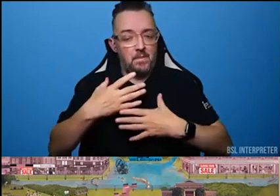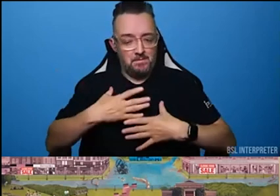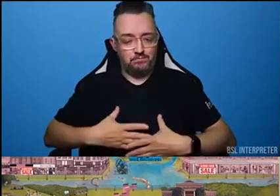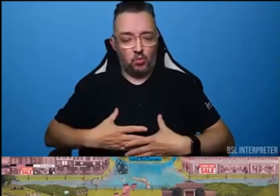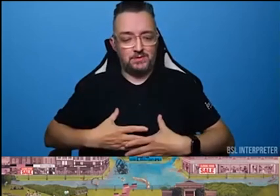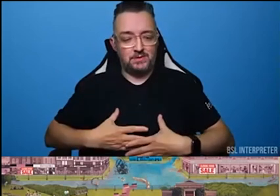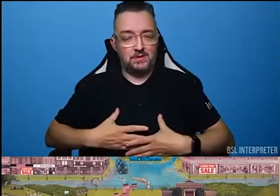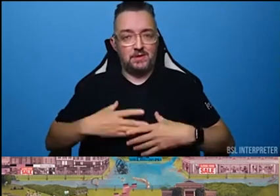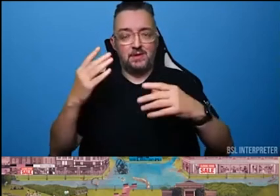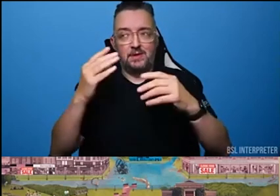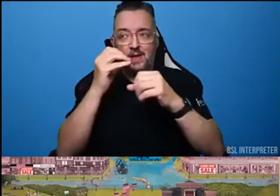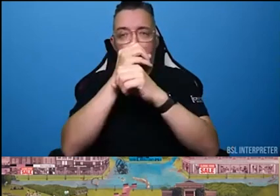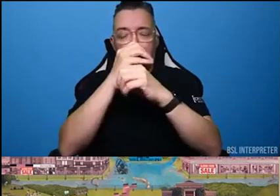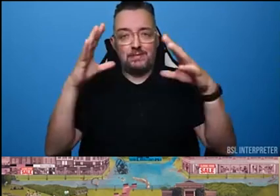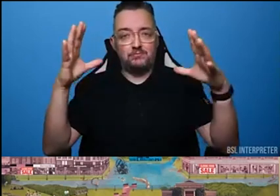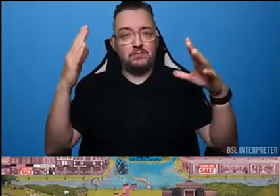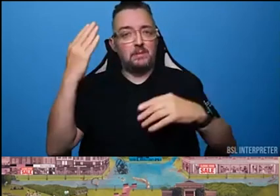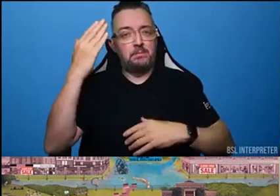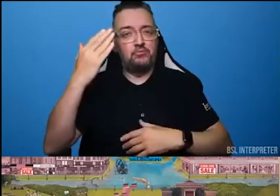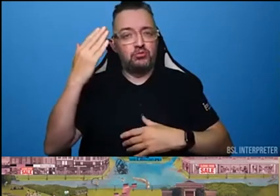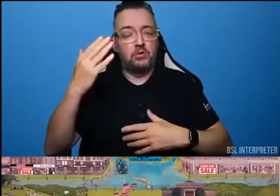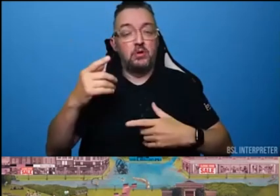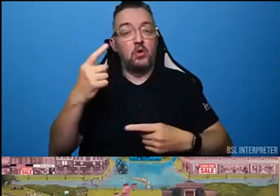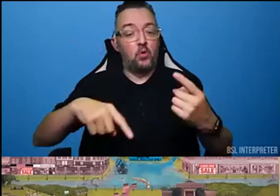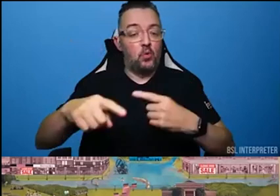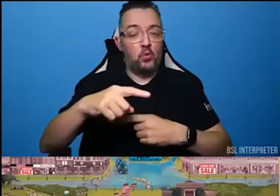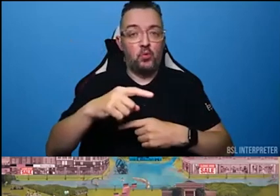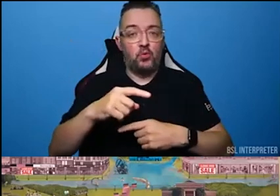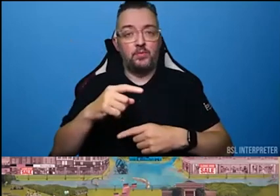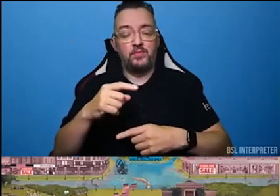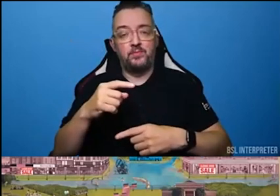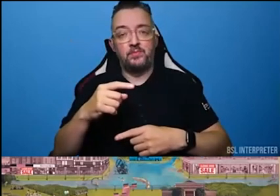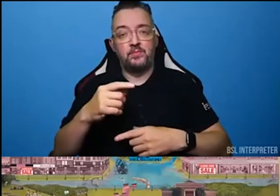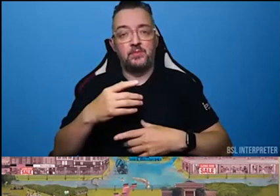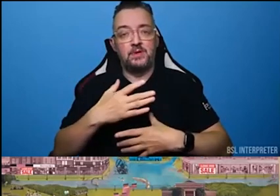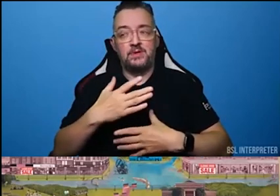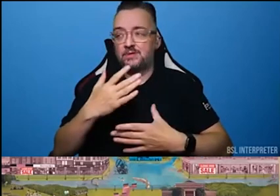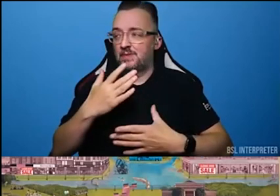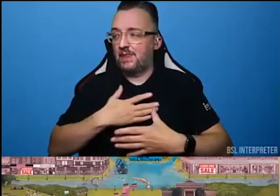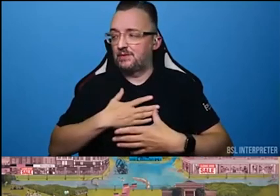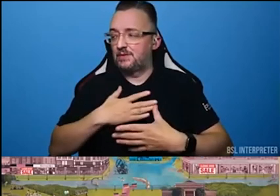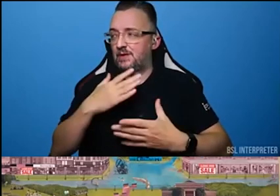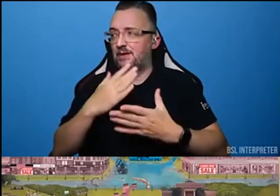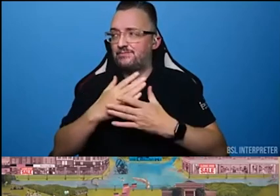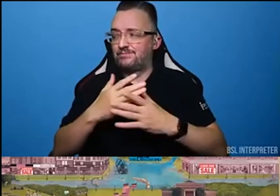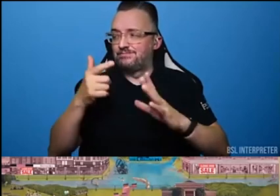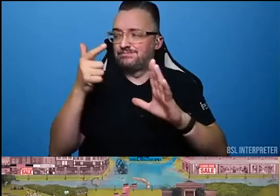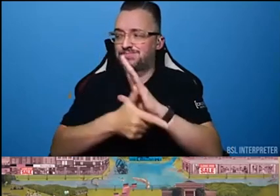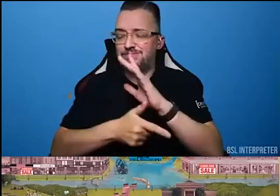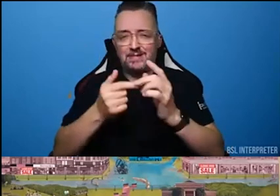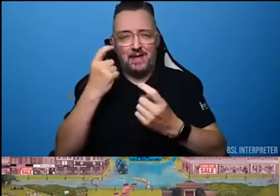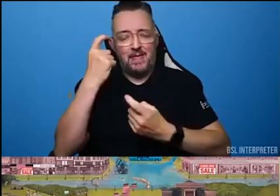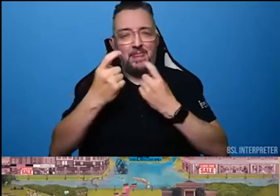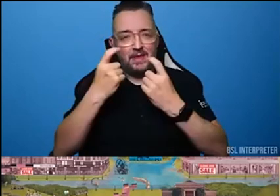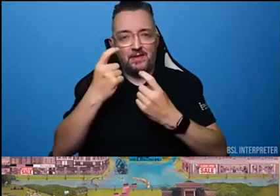imagination. Usually, people who are into really rigorous thinking mode, they come and